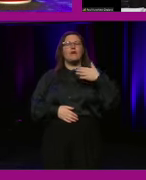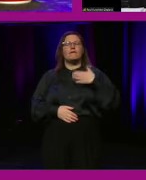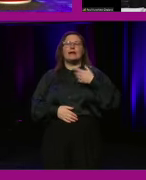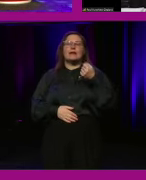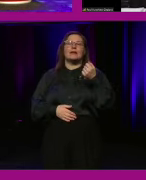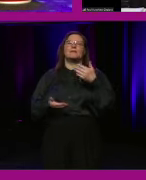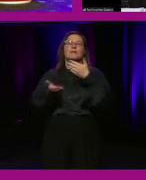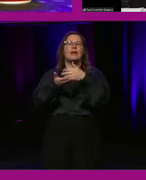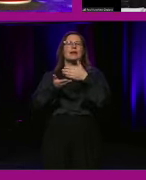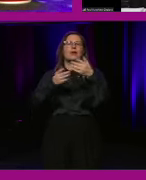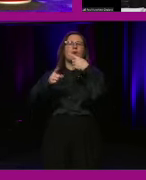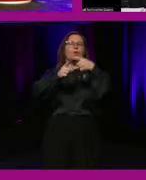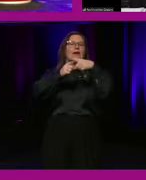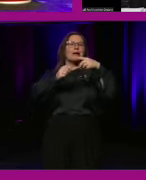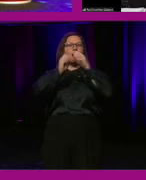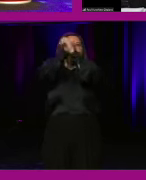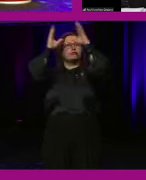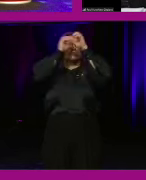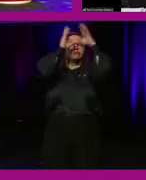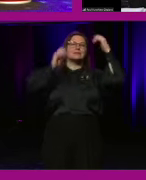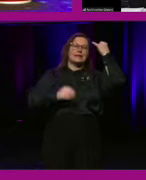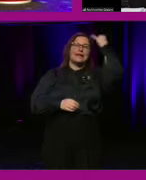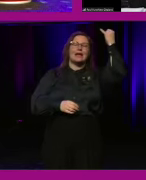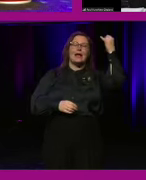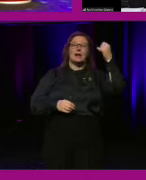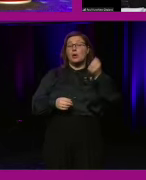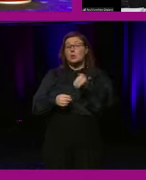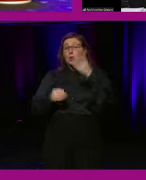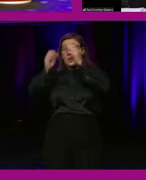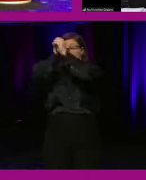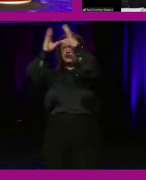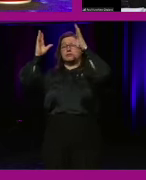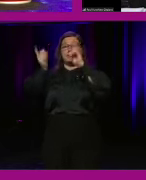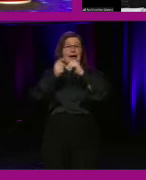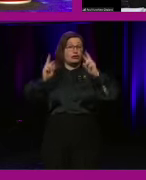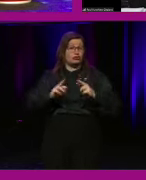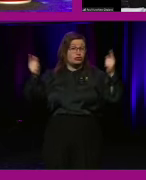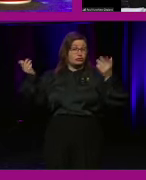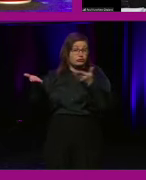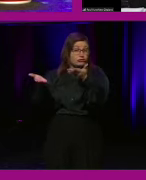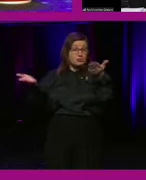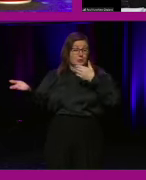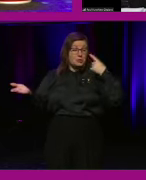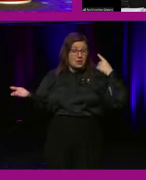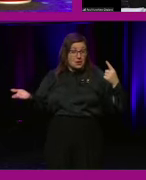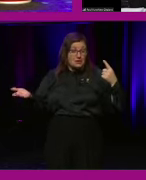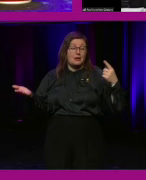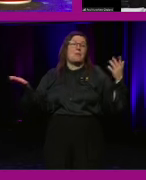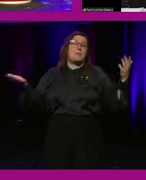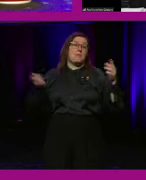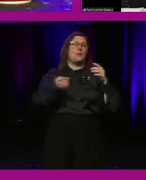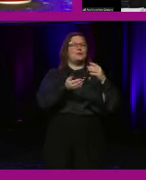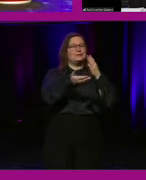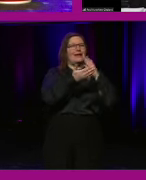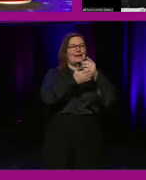few short ideas. Some may be new to you, and some I'm sure will